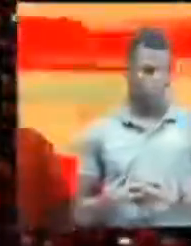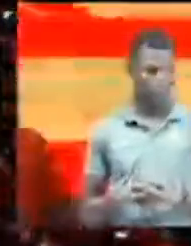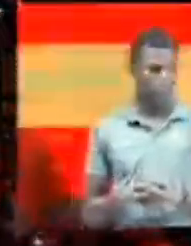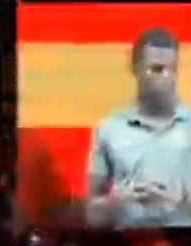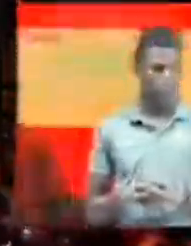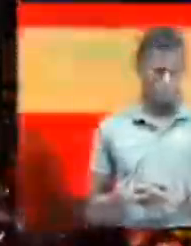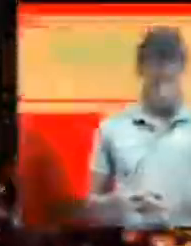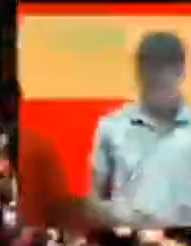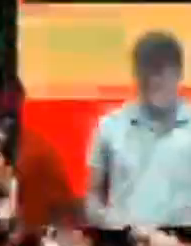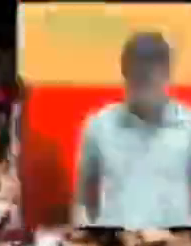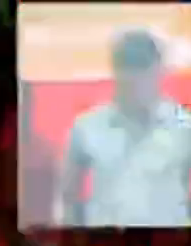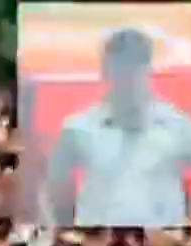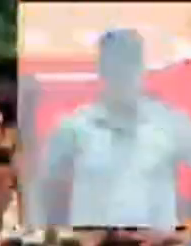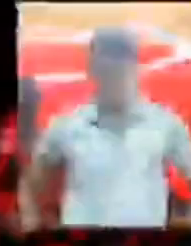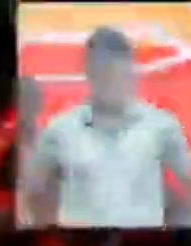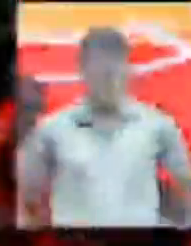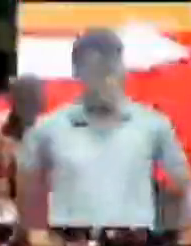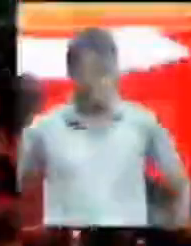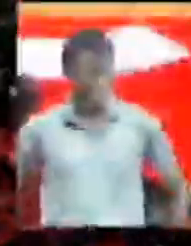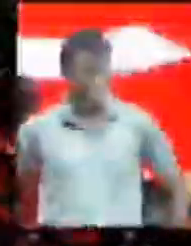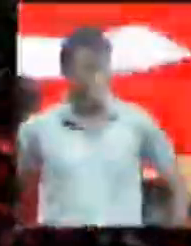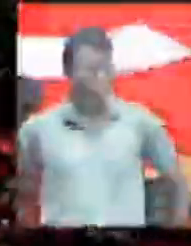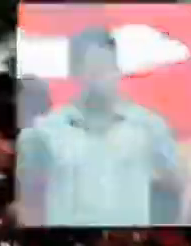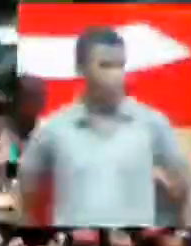Man a suffer. Yeah.